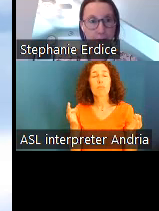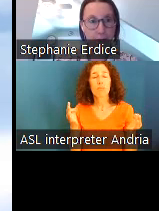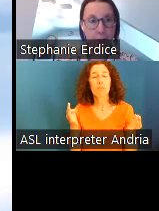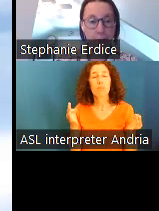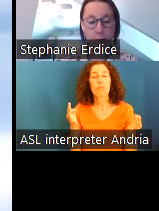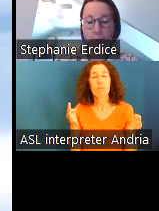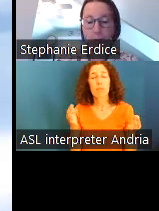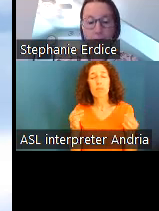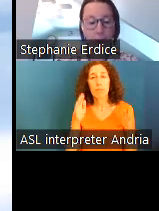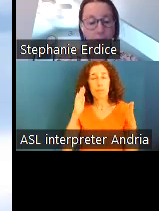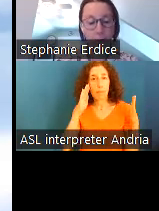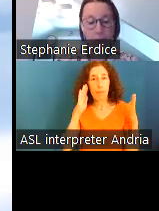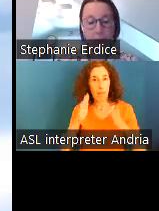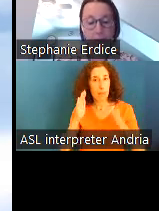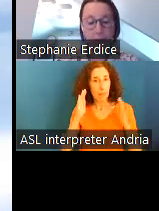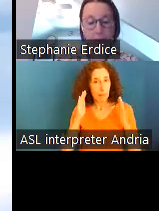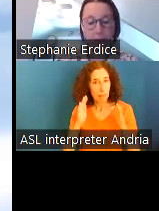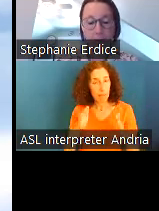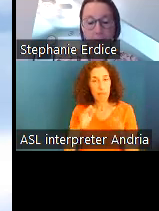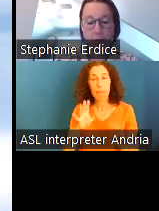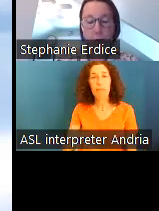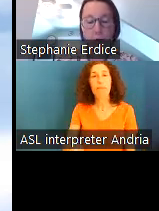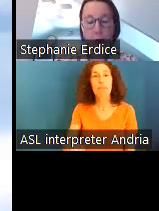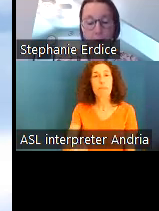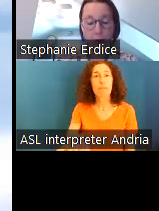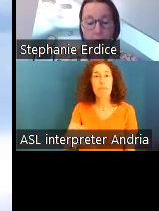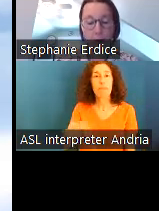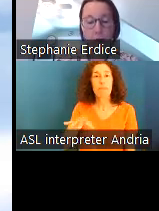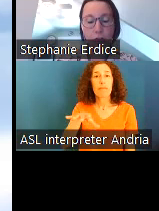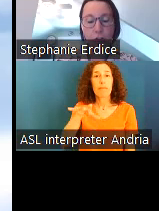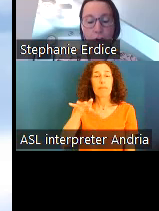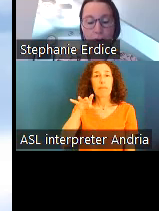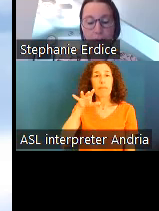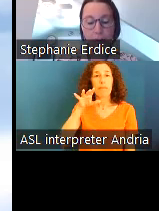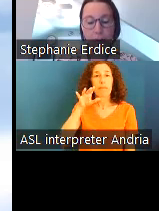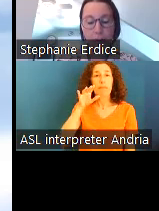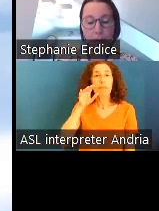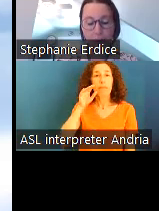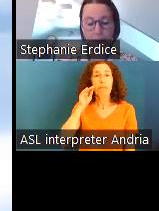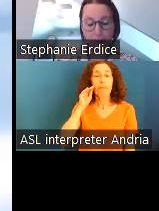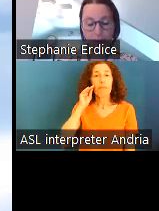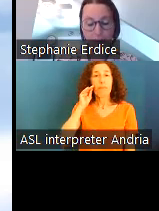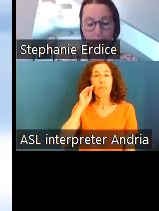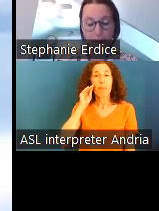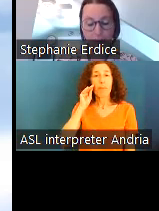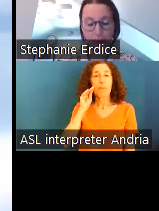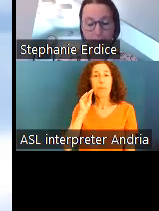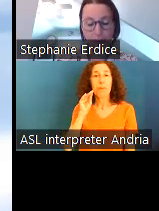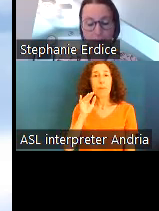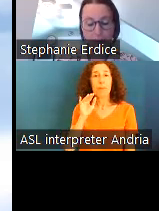exhale. You're not forcing air in or out. You're just breathing.